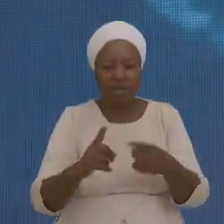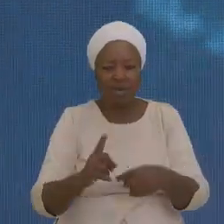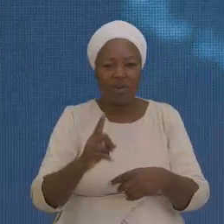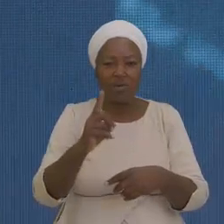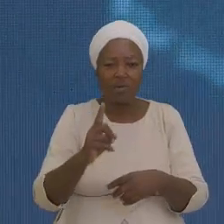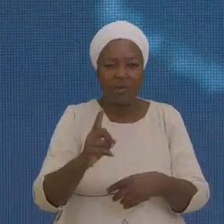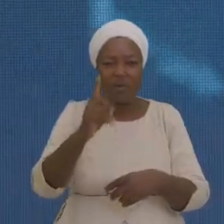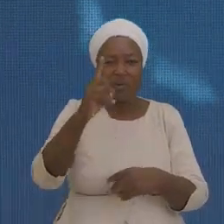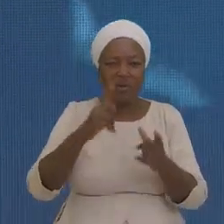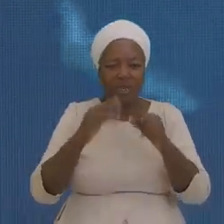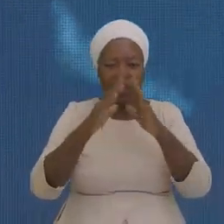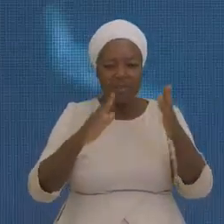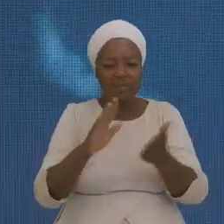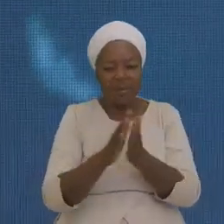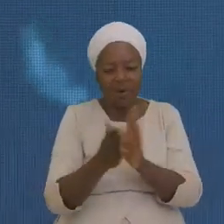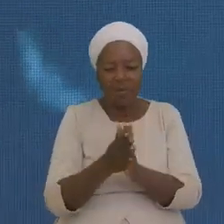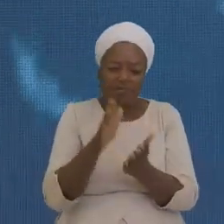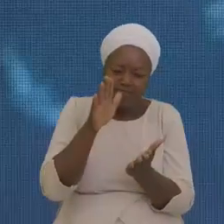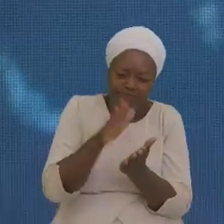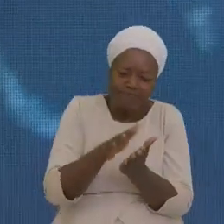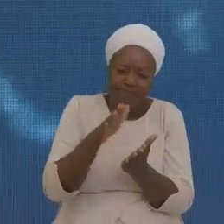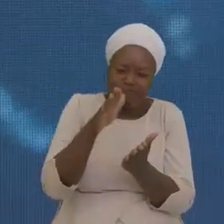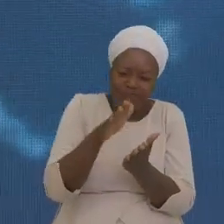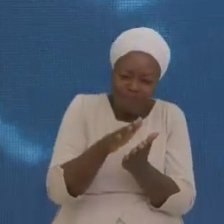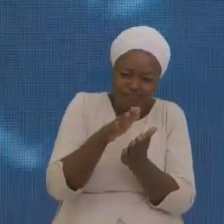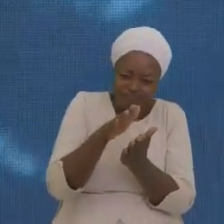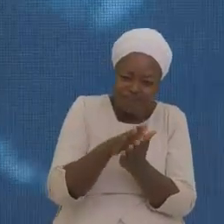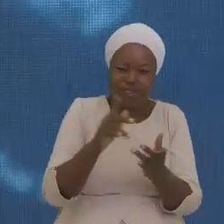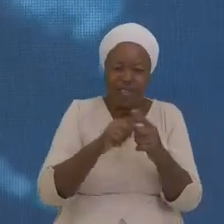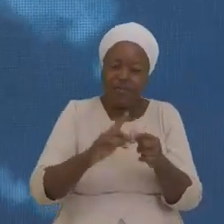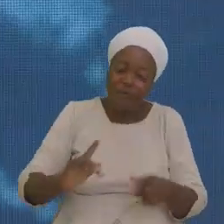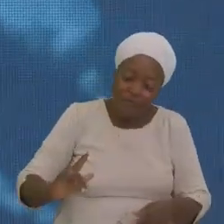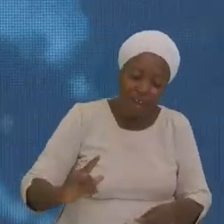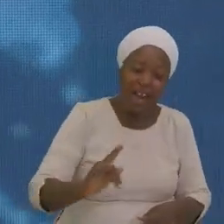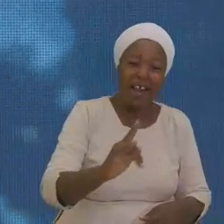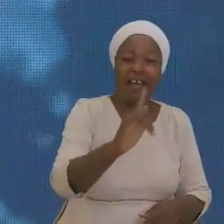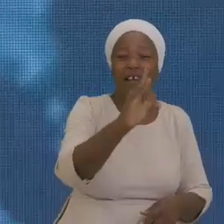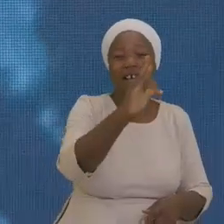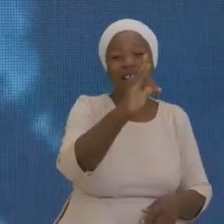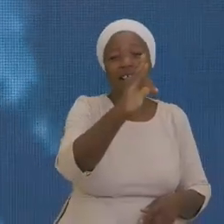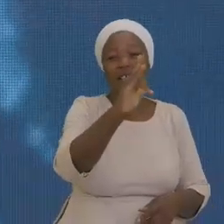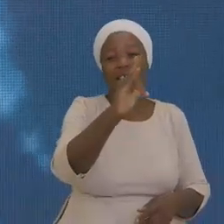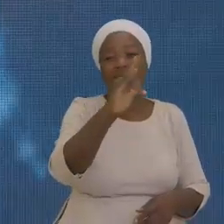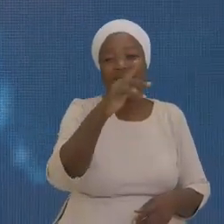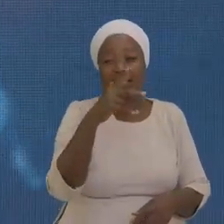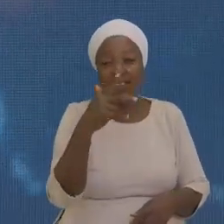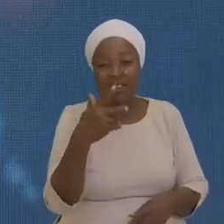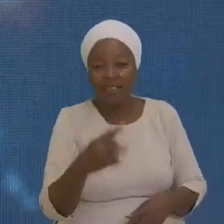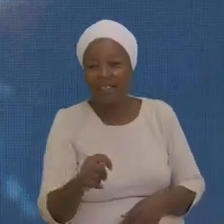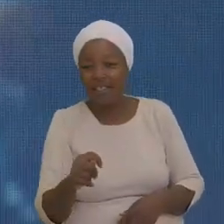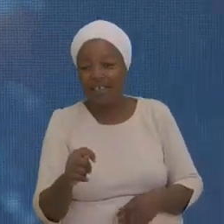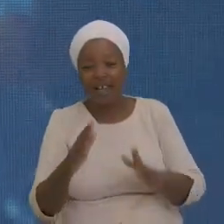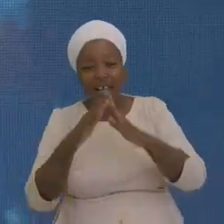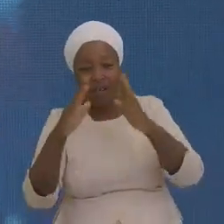and smaller. And then you fly, the problems and the houses